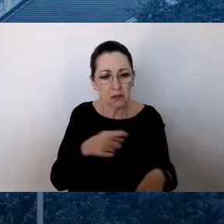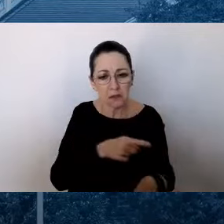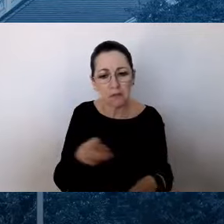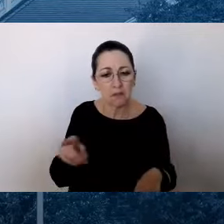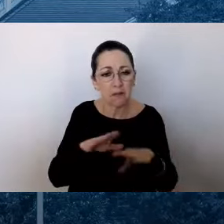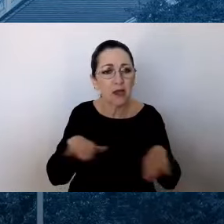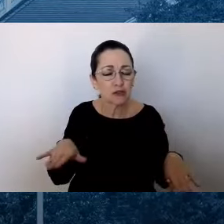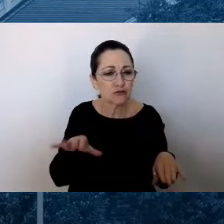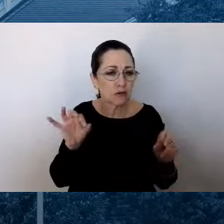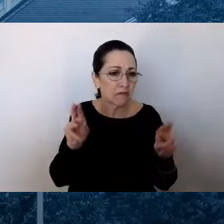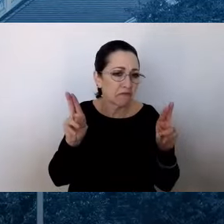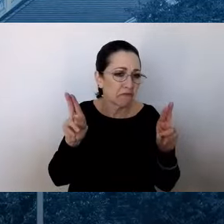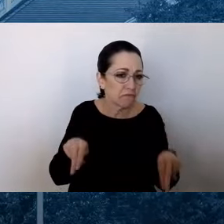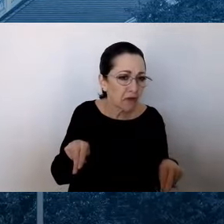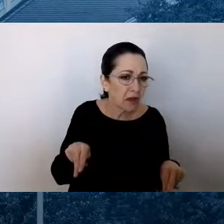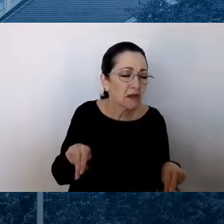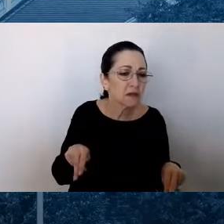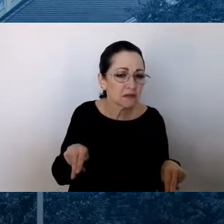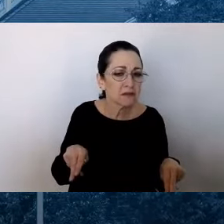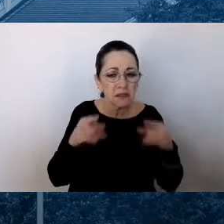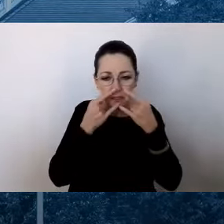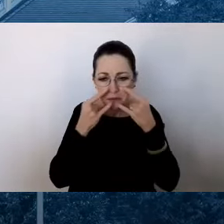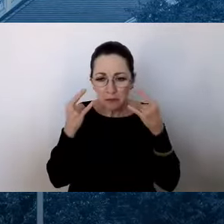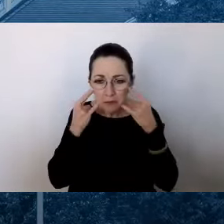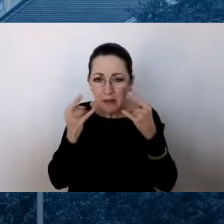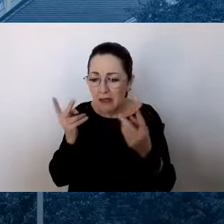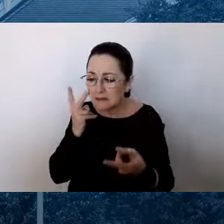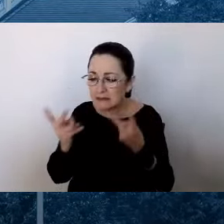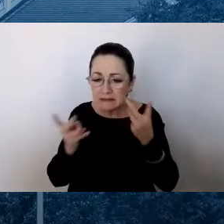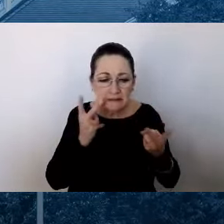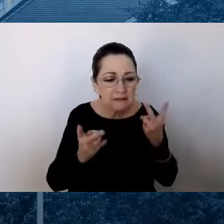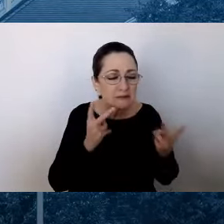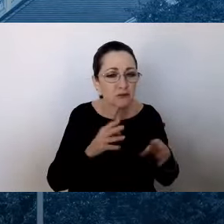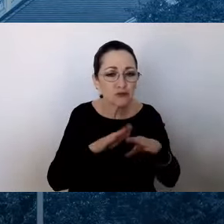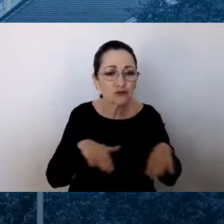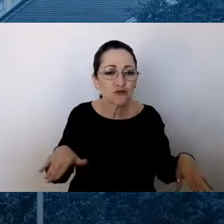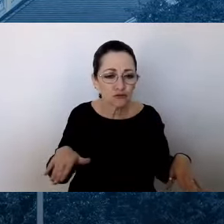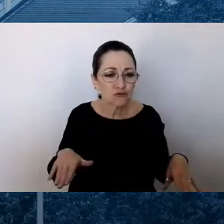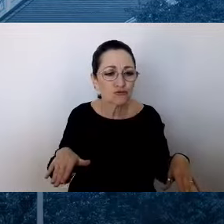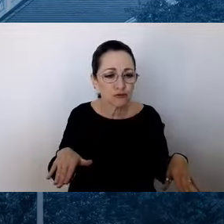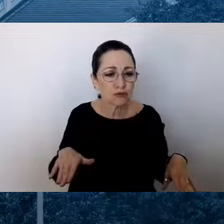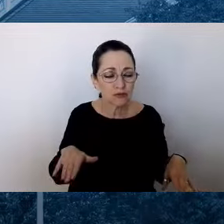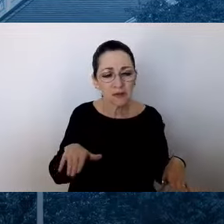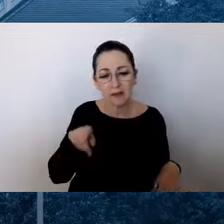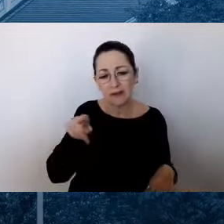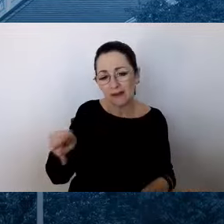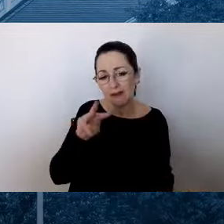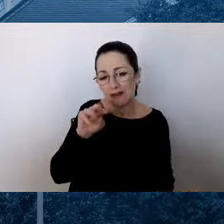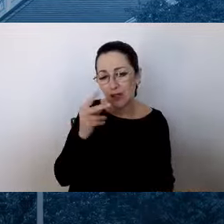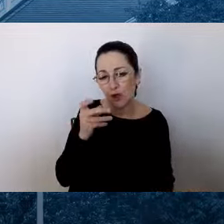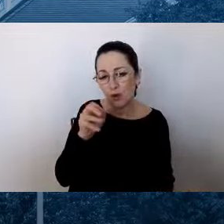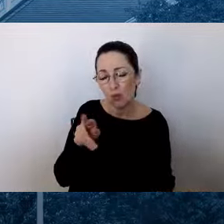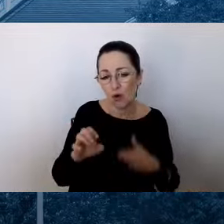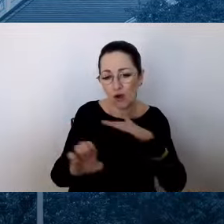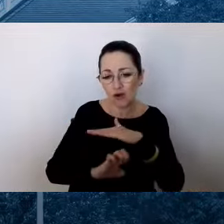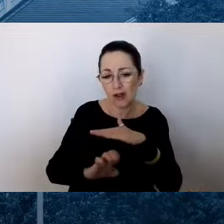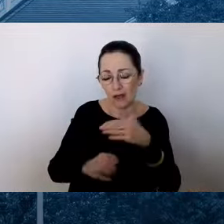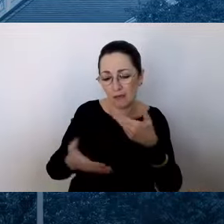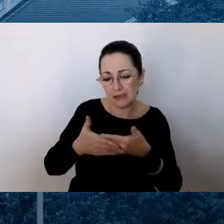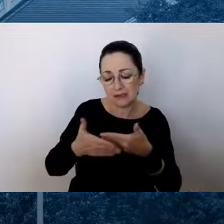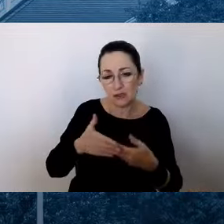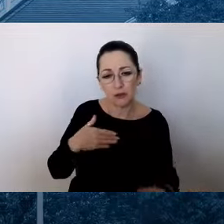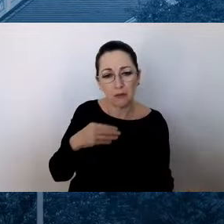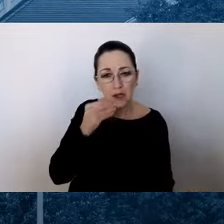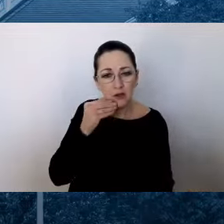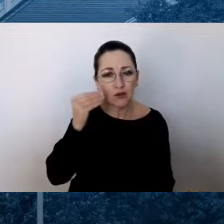lot of fun with their mask. I see a lot of school children that work to Warner Elementary right down the street from where I live, and they're